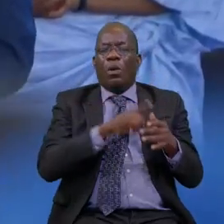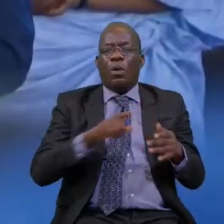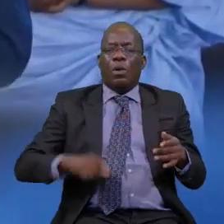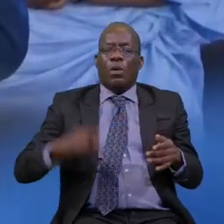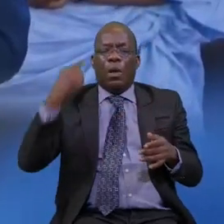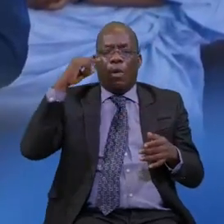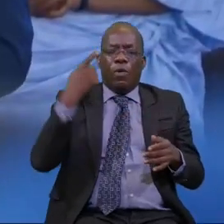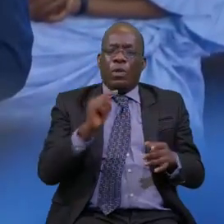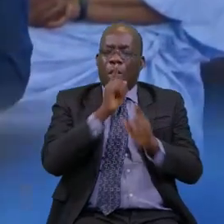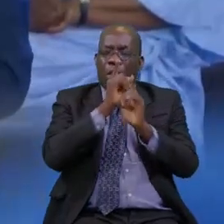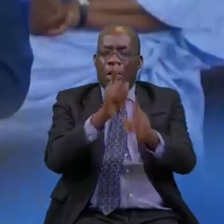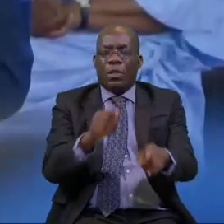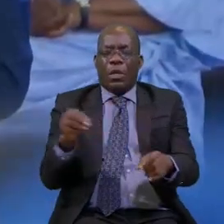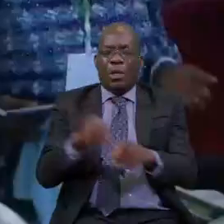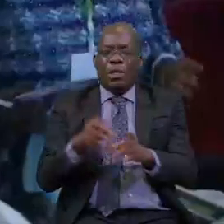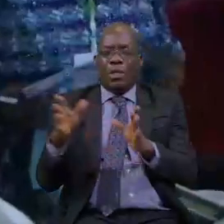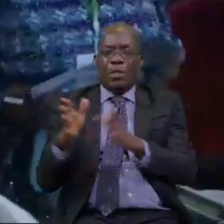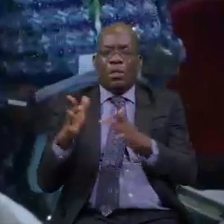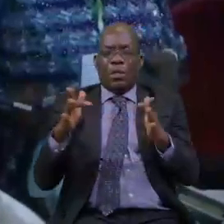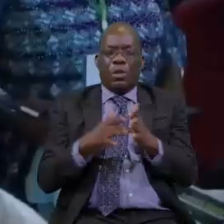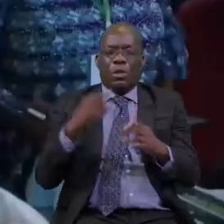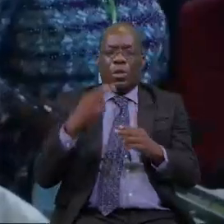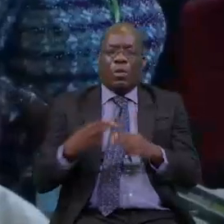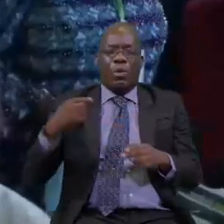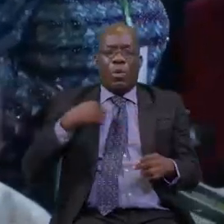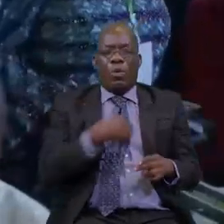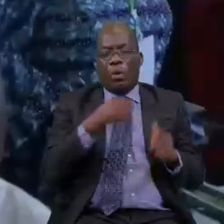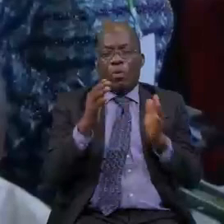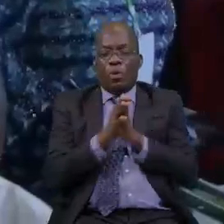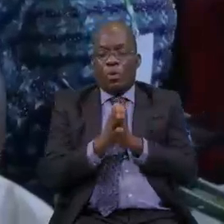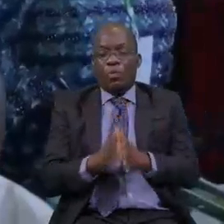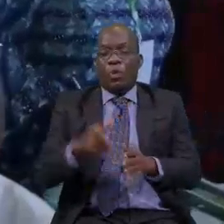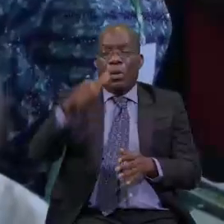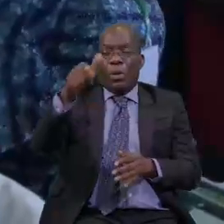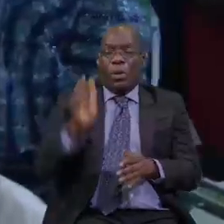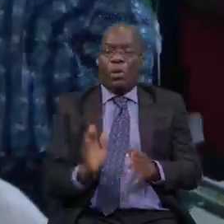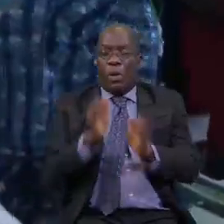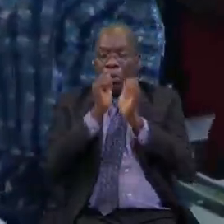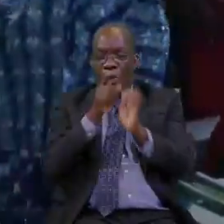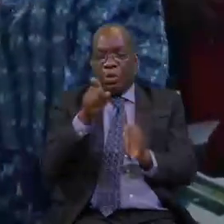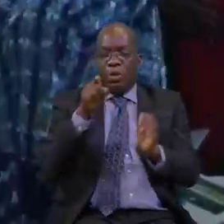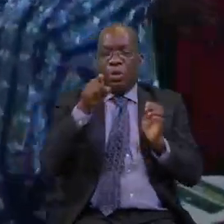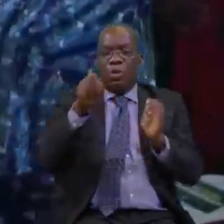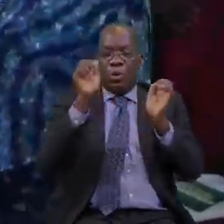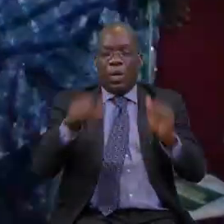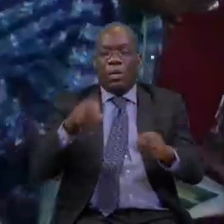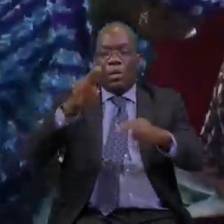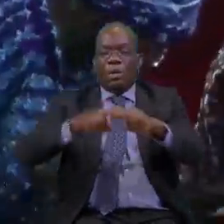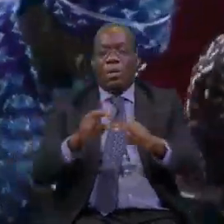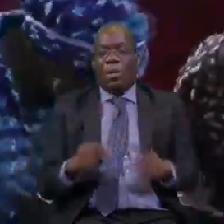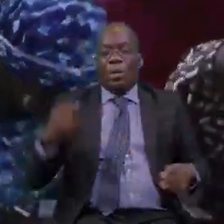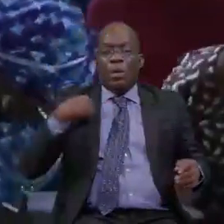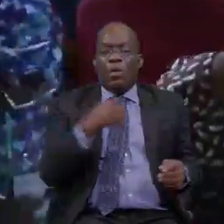Jesus' name, we pray. Amen. God bless you. You can sit down. We're going to